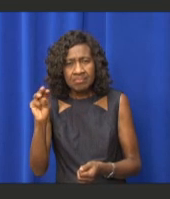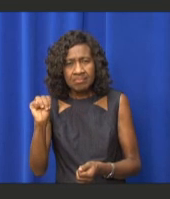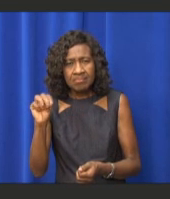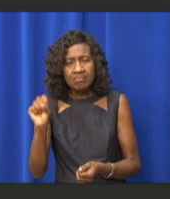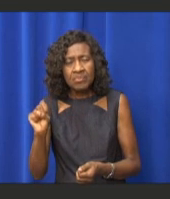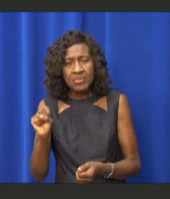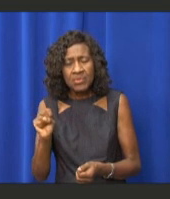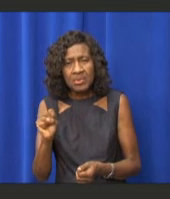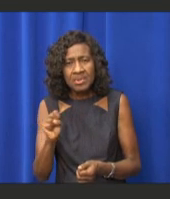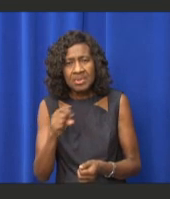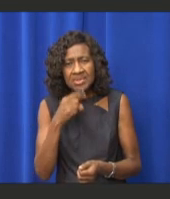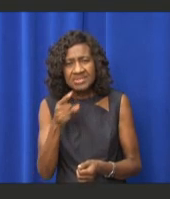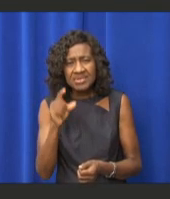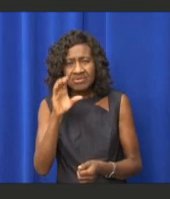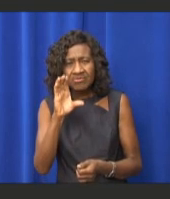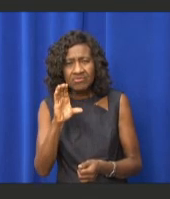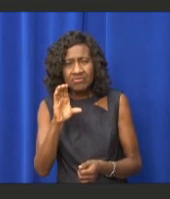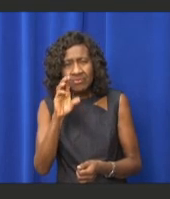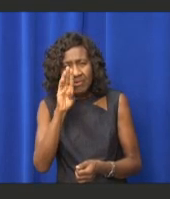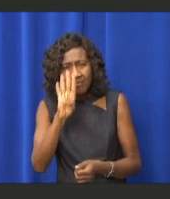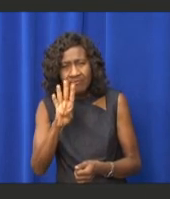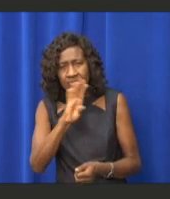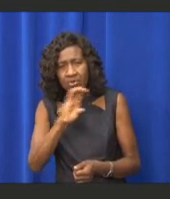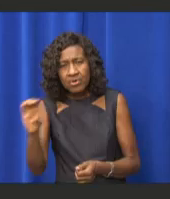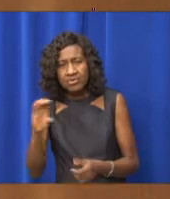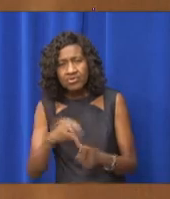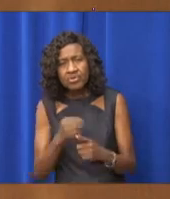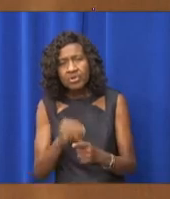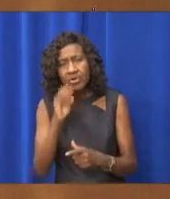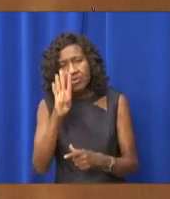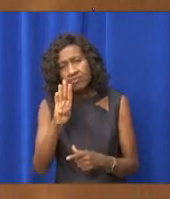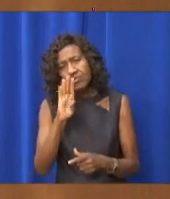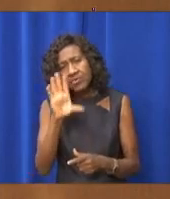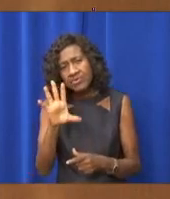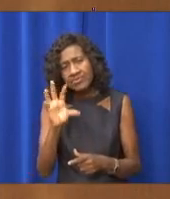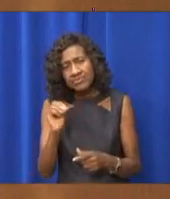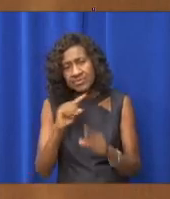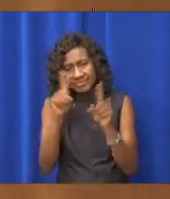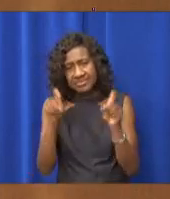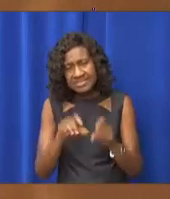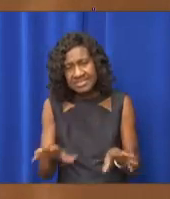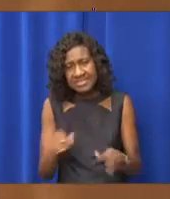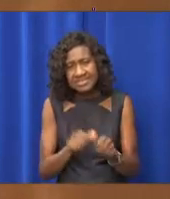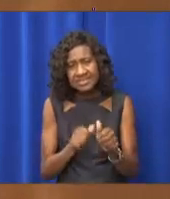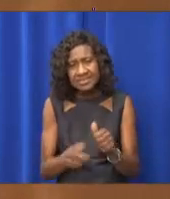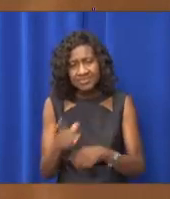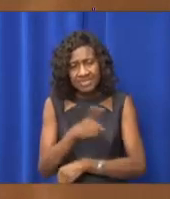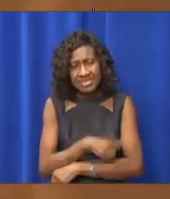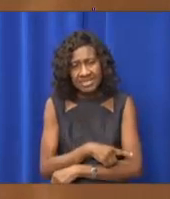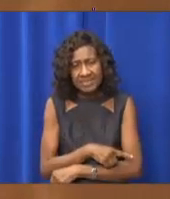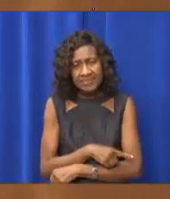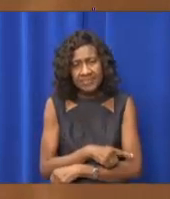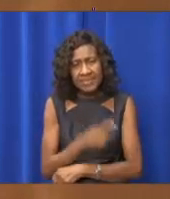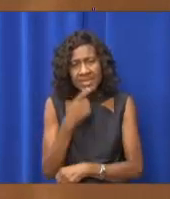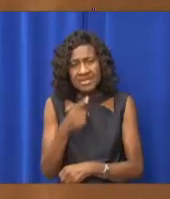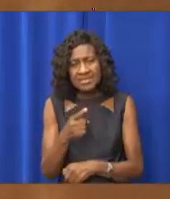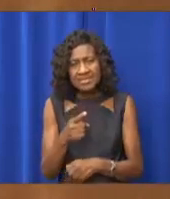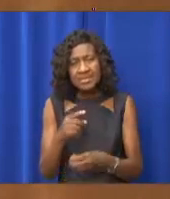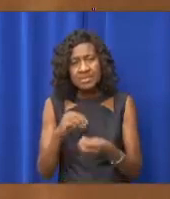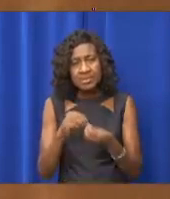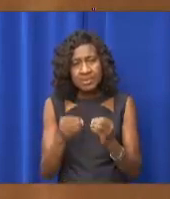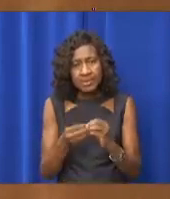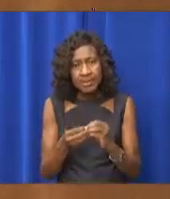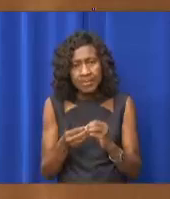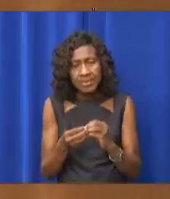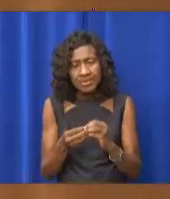that. Is there any movement on those numbers getting increased? That figure is broken down by hoping that